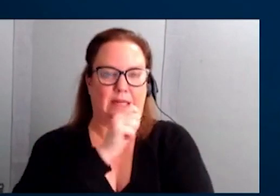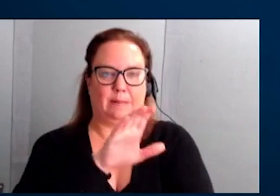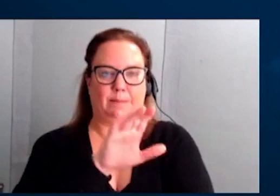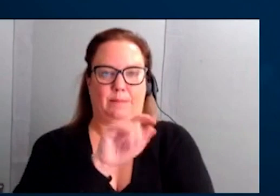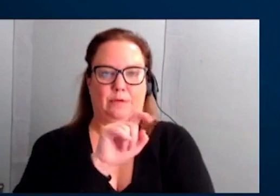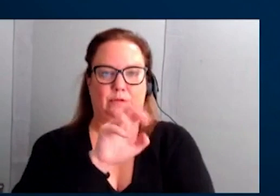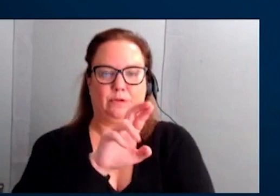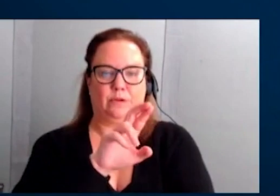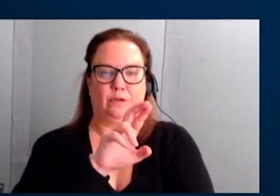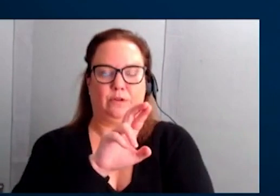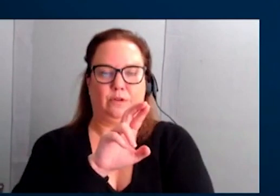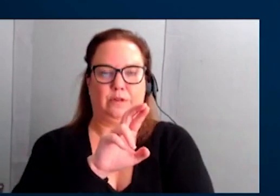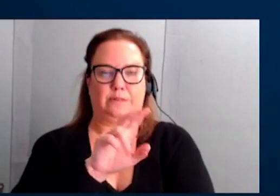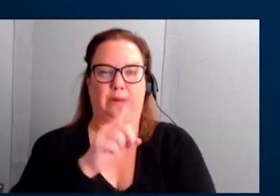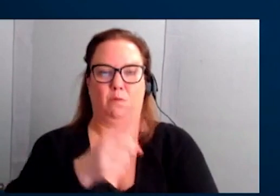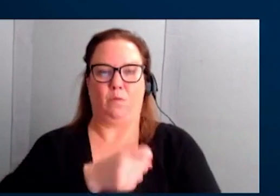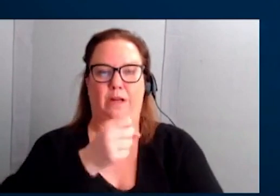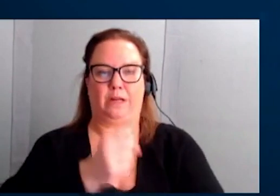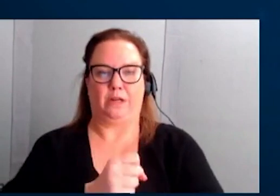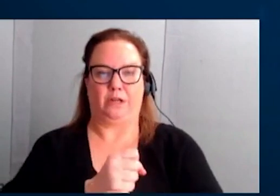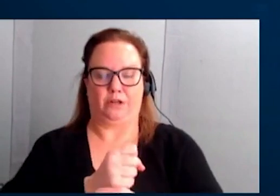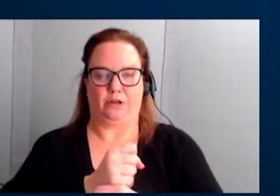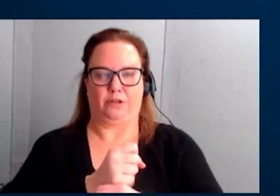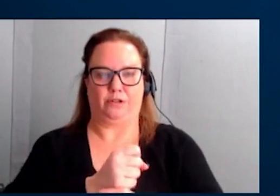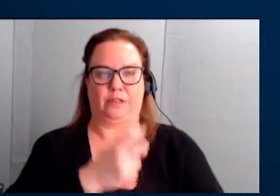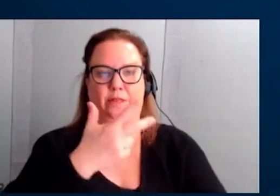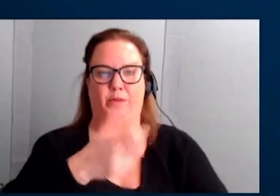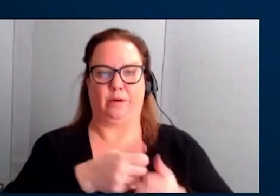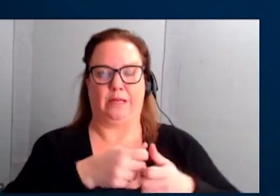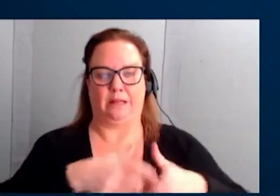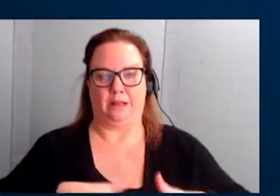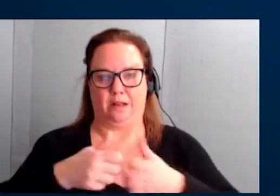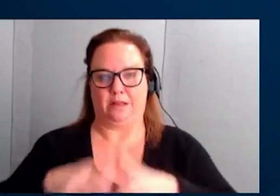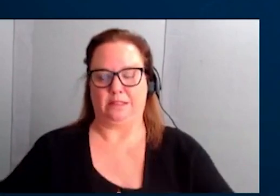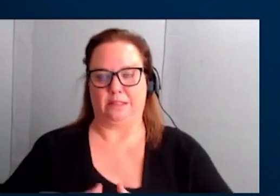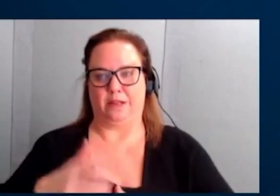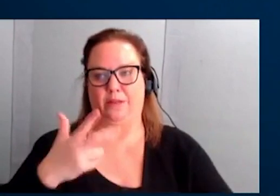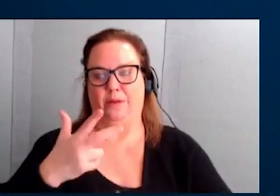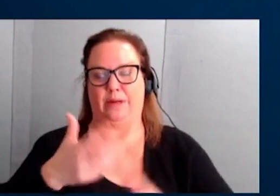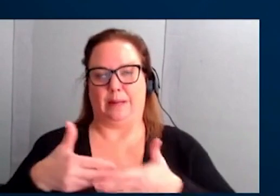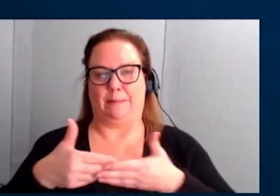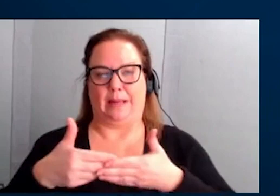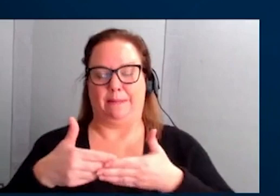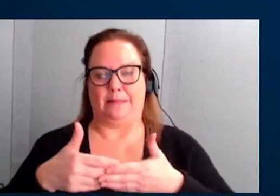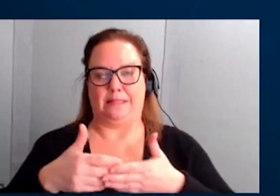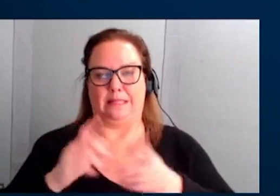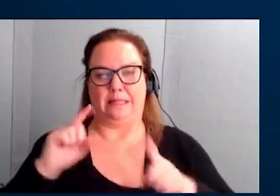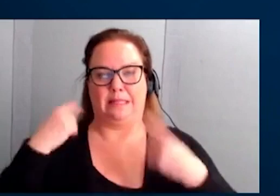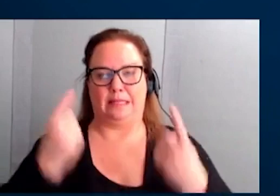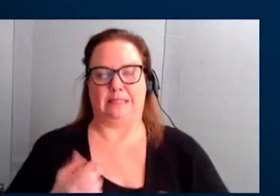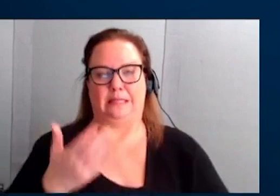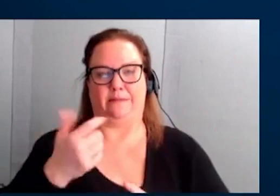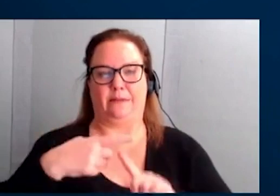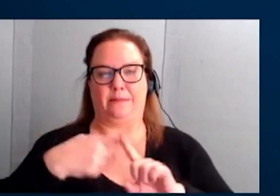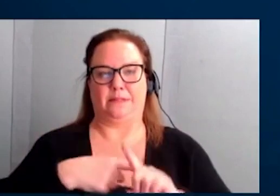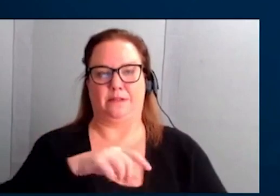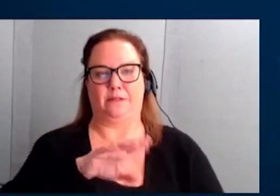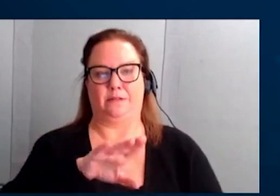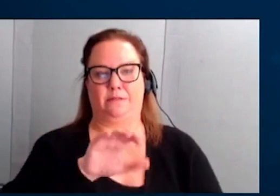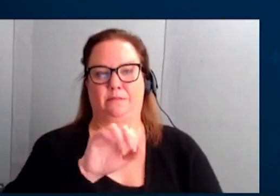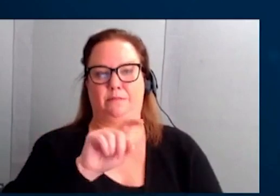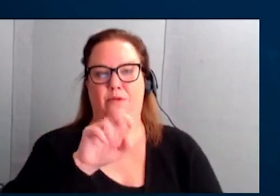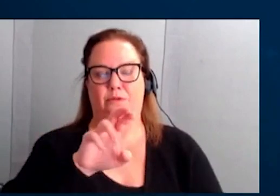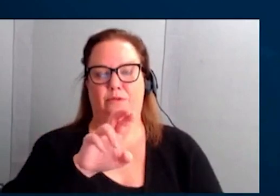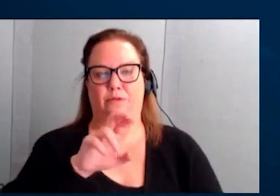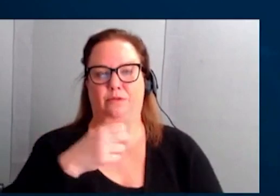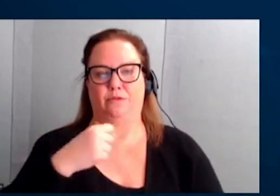since her second vaccine. She's had 3 miscarriages in the last 15 months. So she has not been boosted because they're trying to focus on her recovering